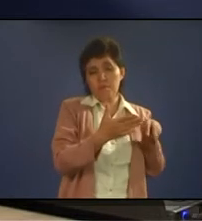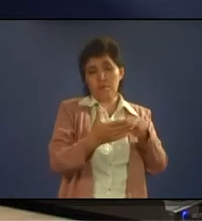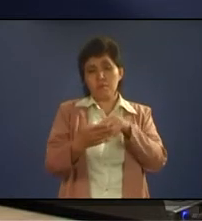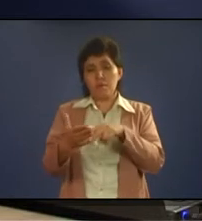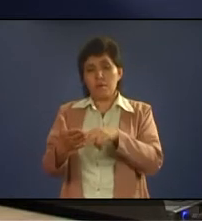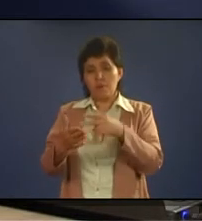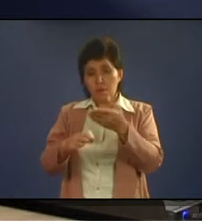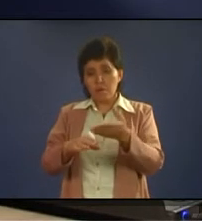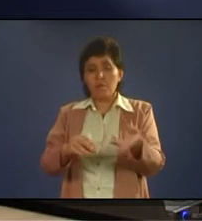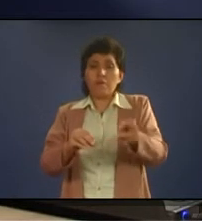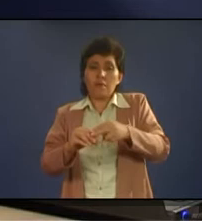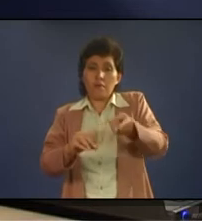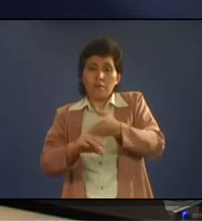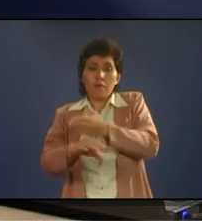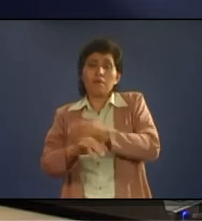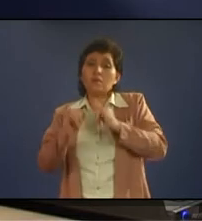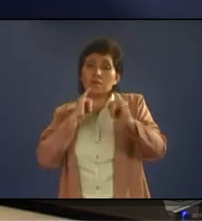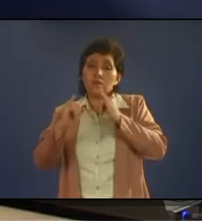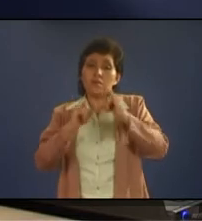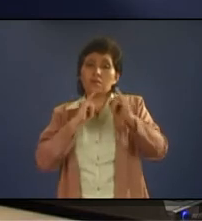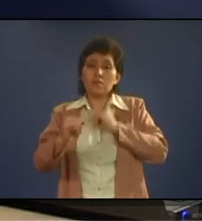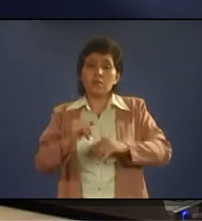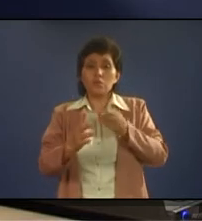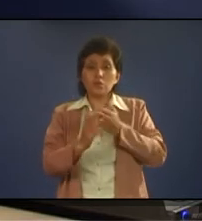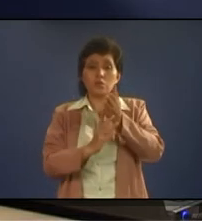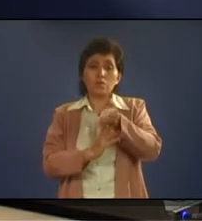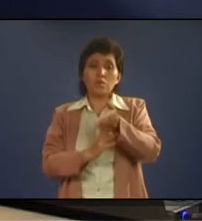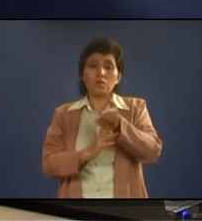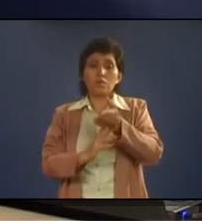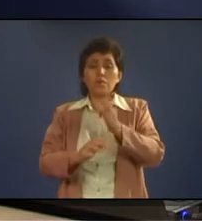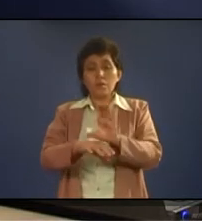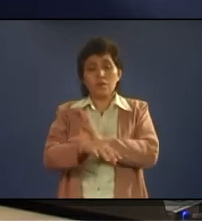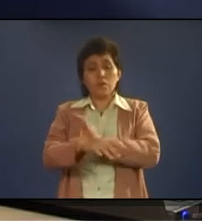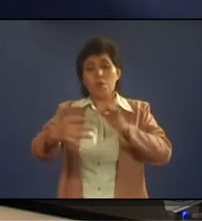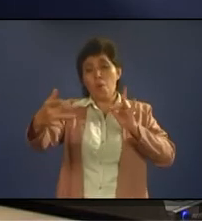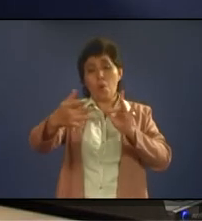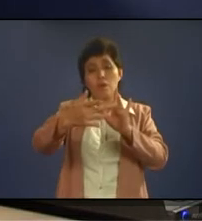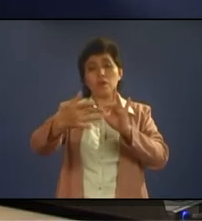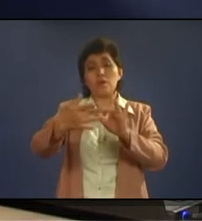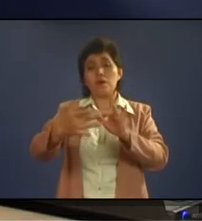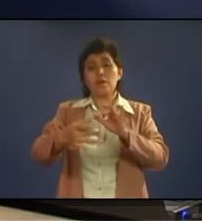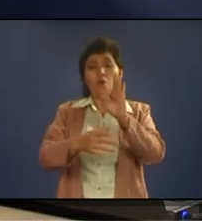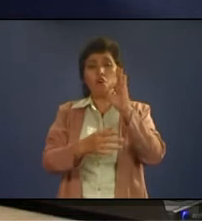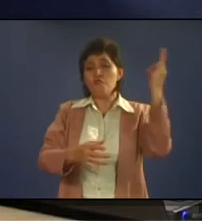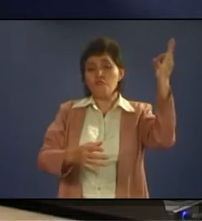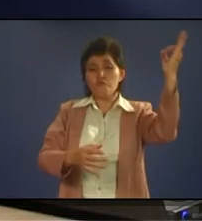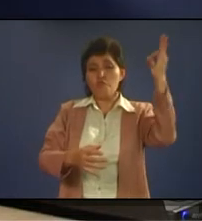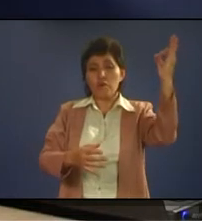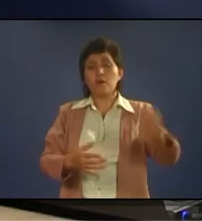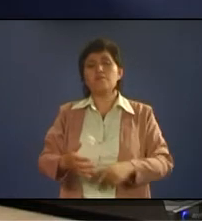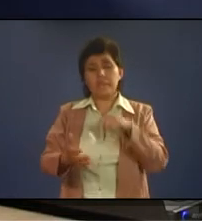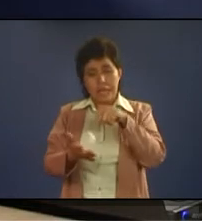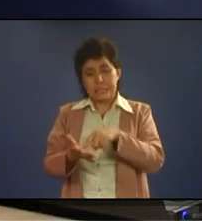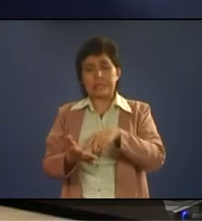advanced that we just interact through communications online forum. Yep, that is also part of